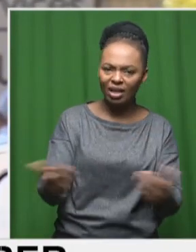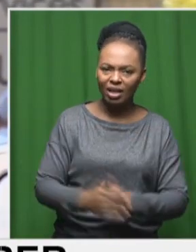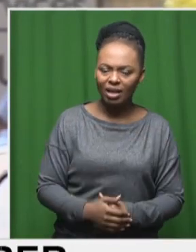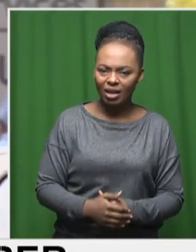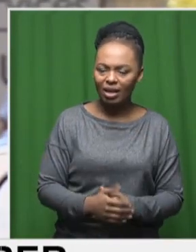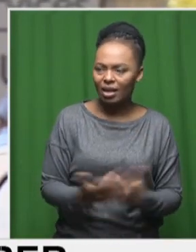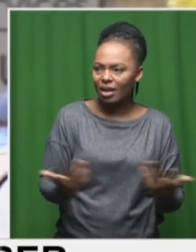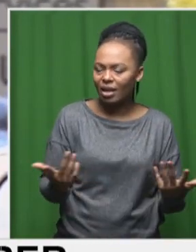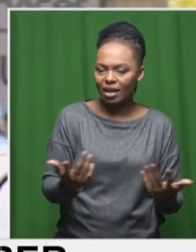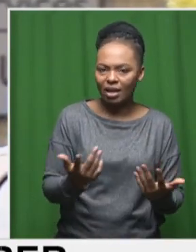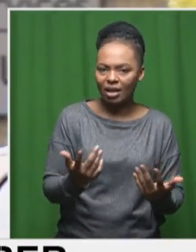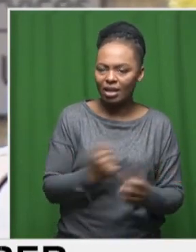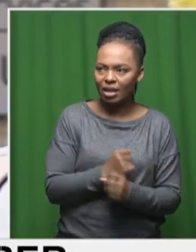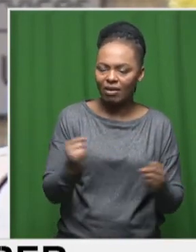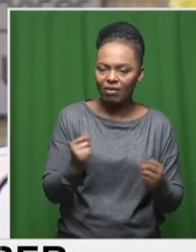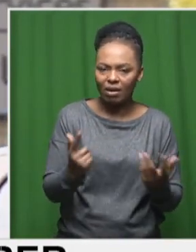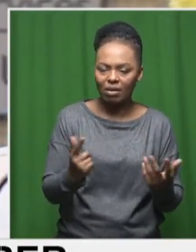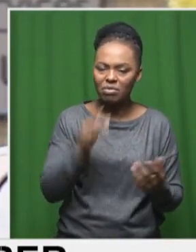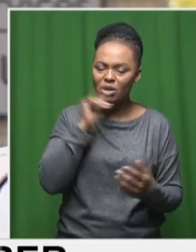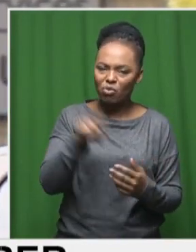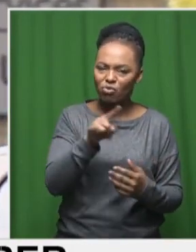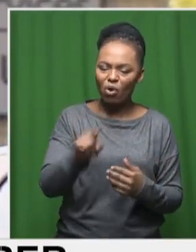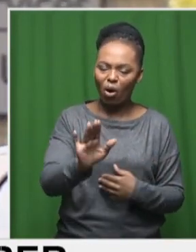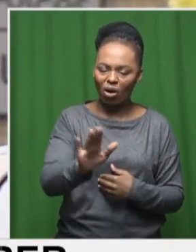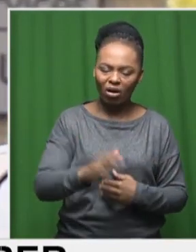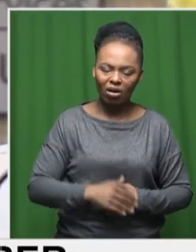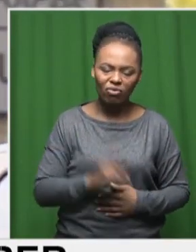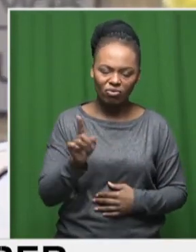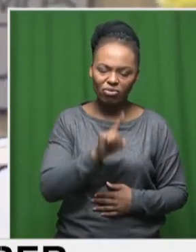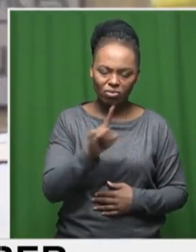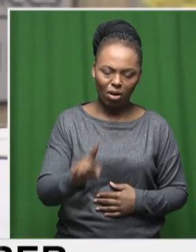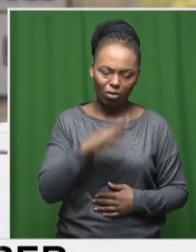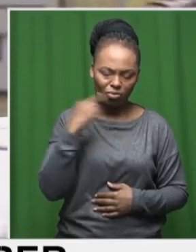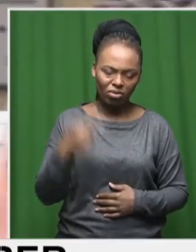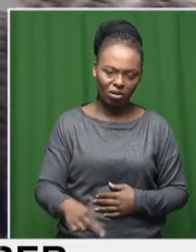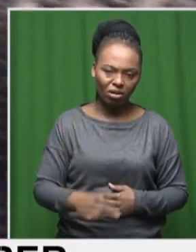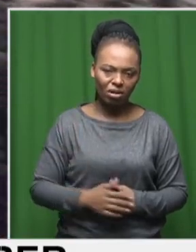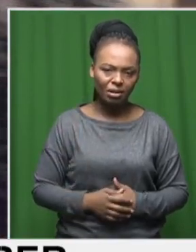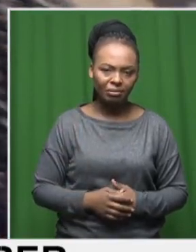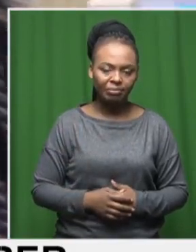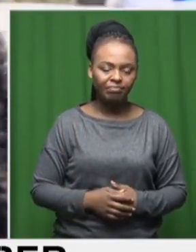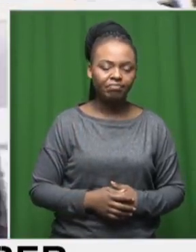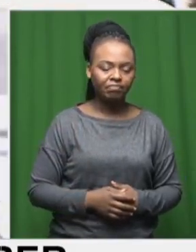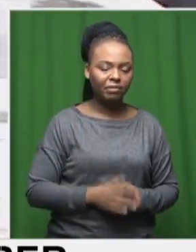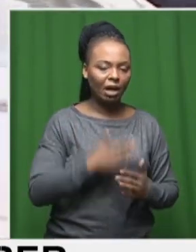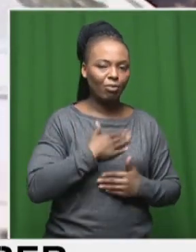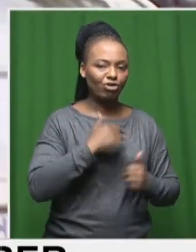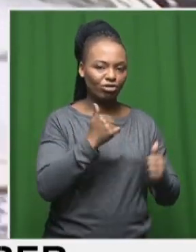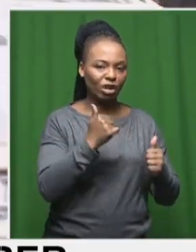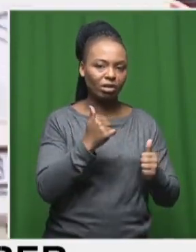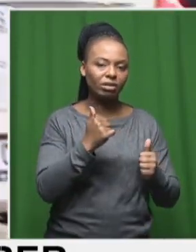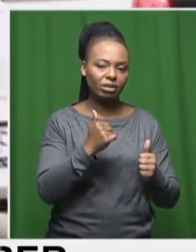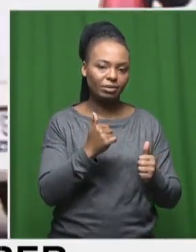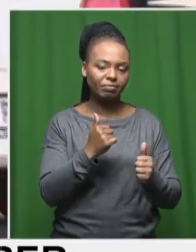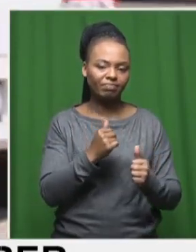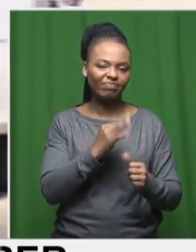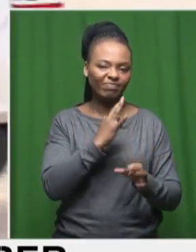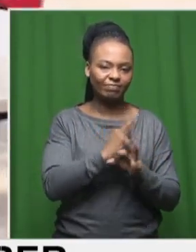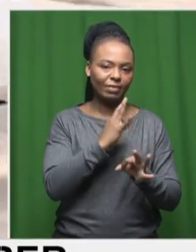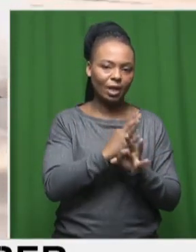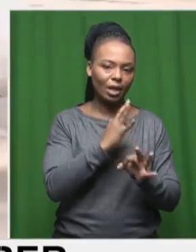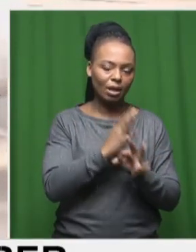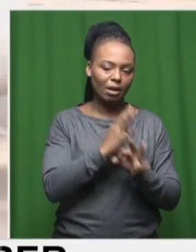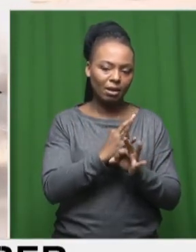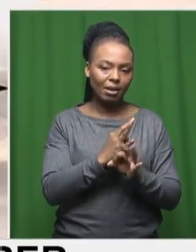wrong. It's really wrong. Rob Matthews, thank you very much indeed. We really do appreciate it. Rob Matthews, the